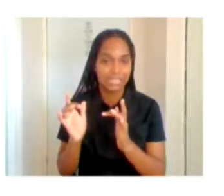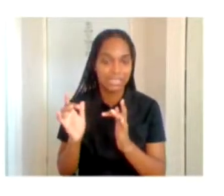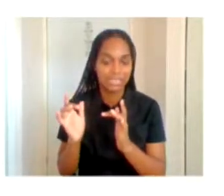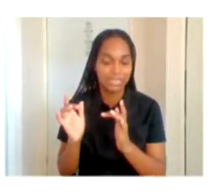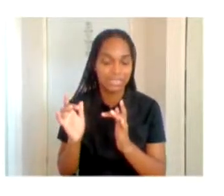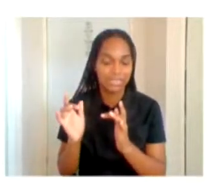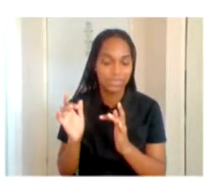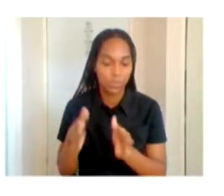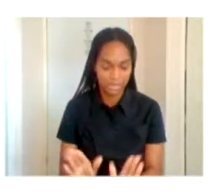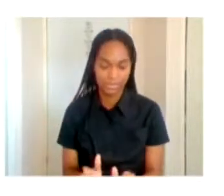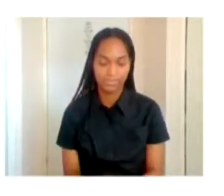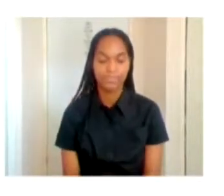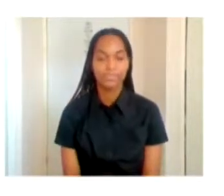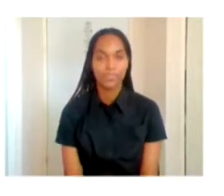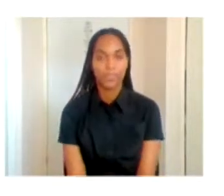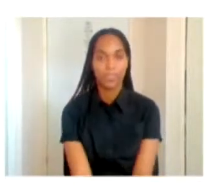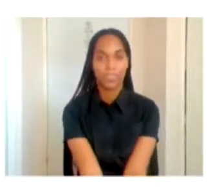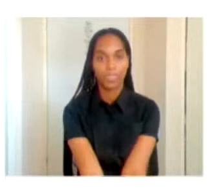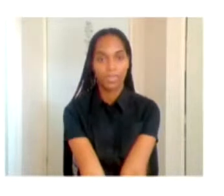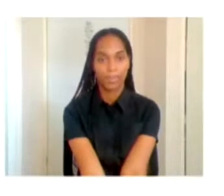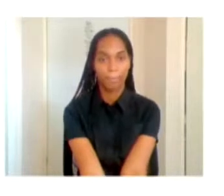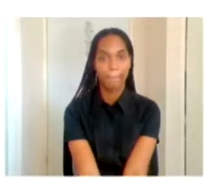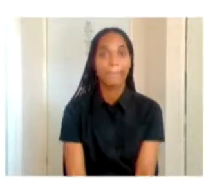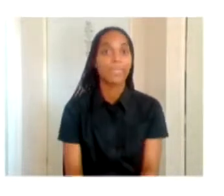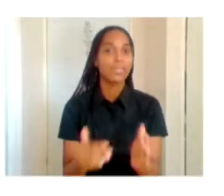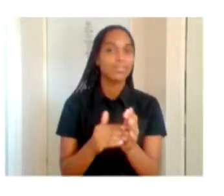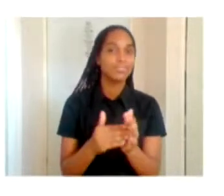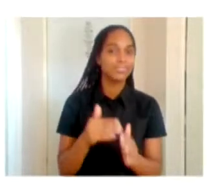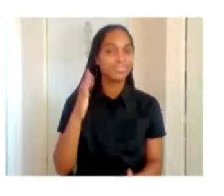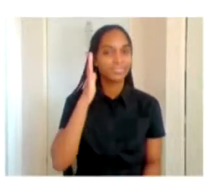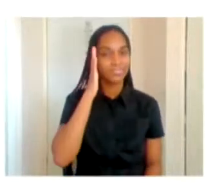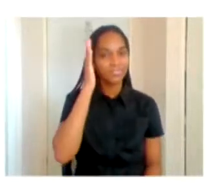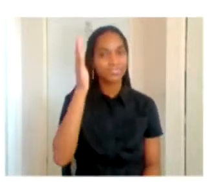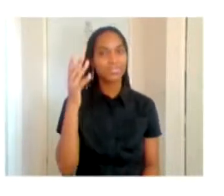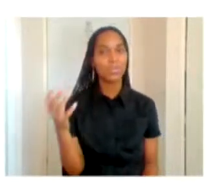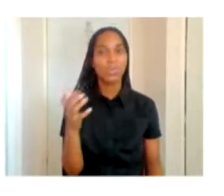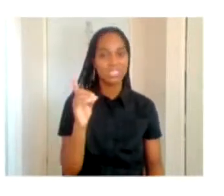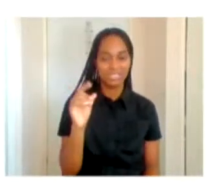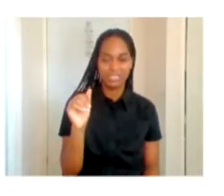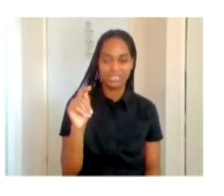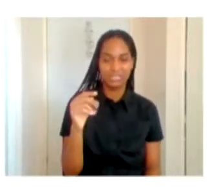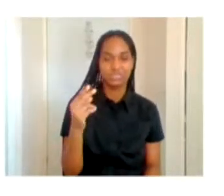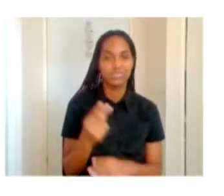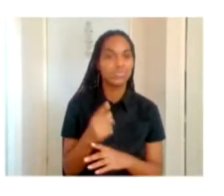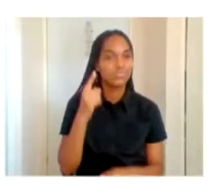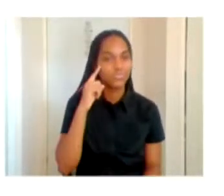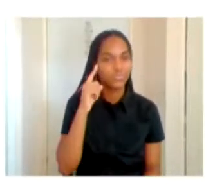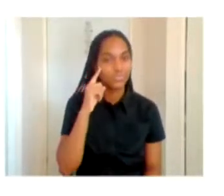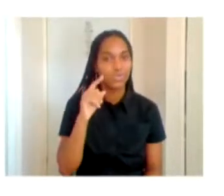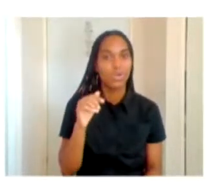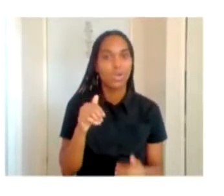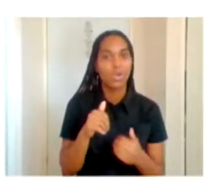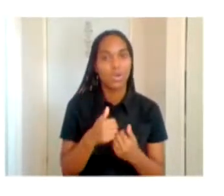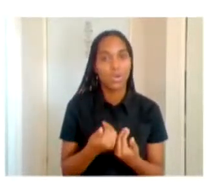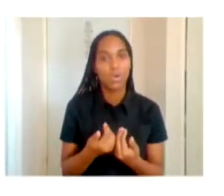So the future, again, I'll come back to the data consumption model. What is the data being used for? How is it being consumed at the